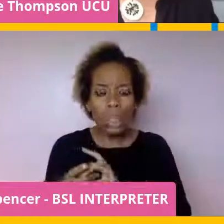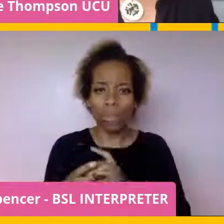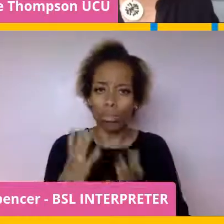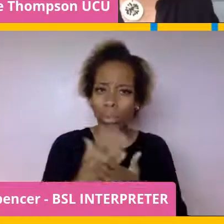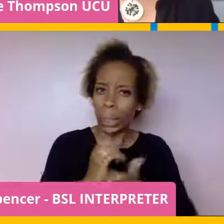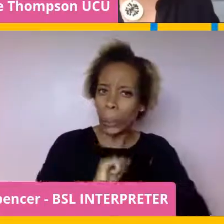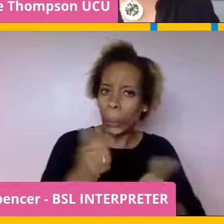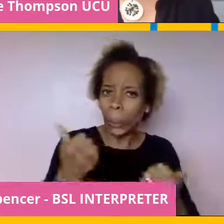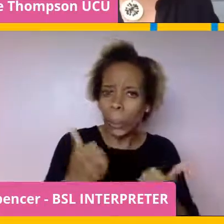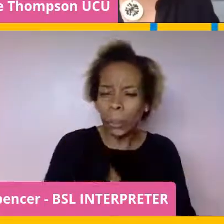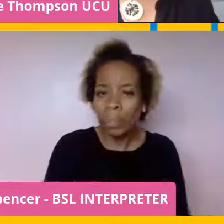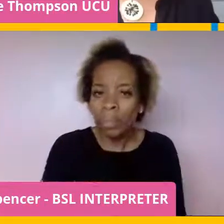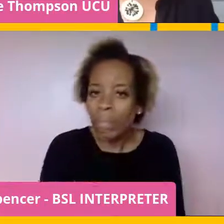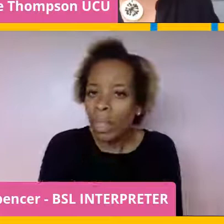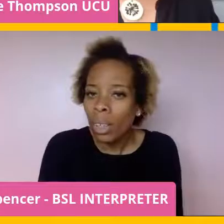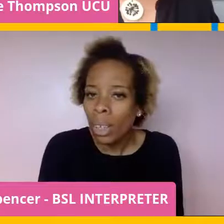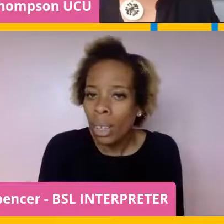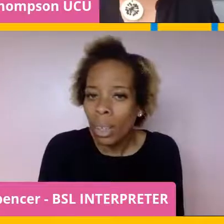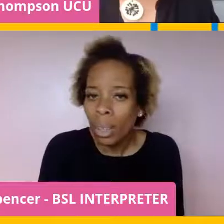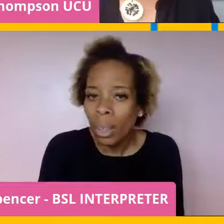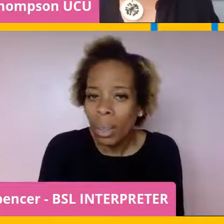contact is a very good one.